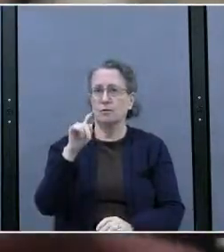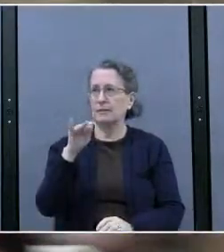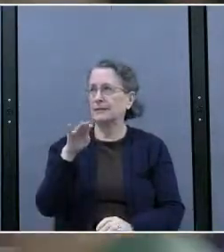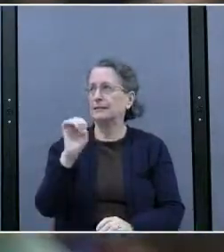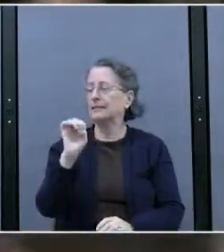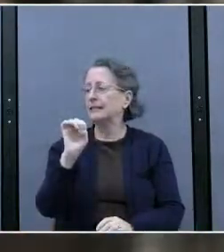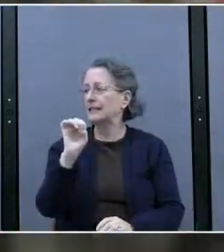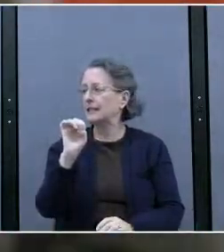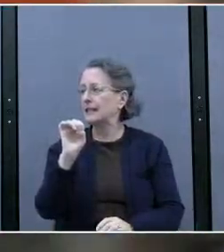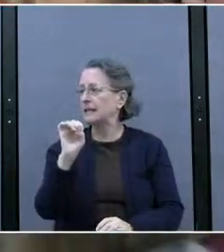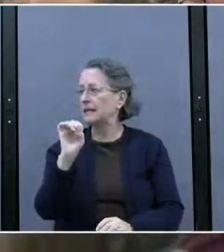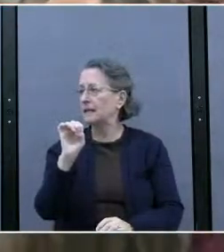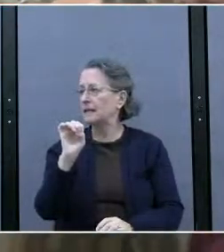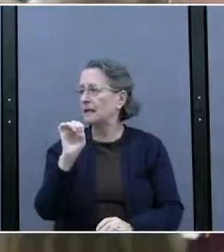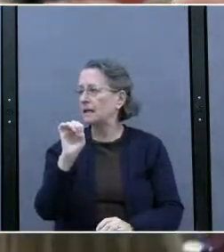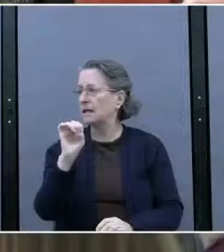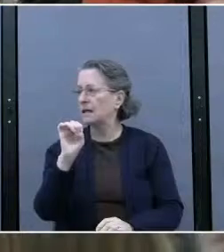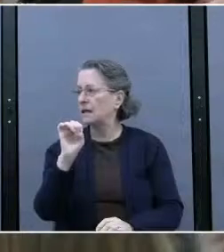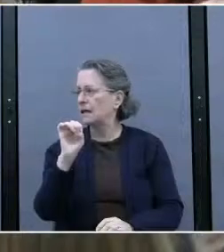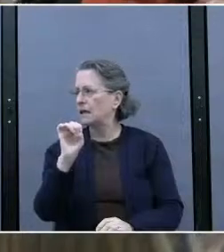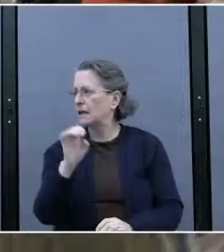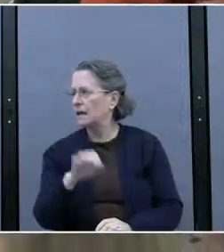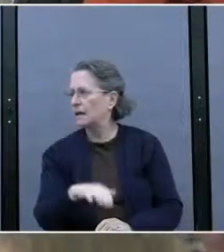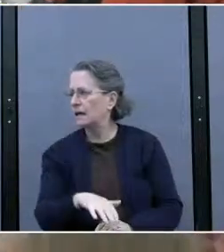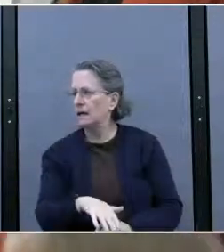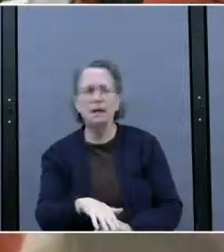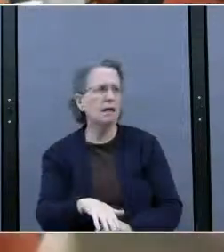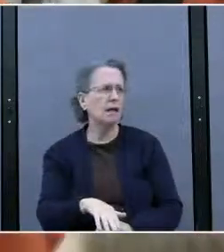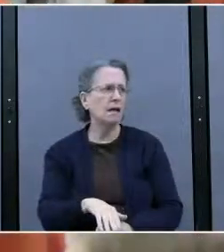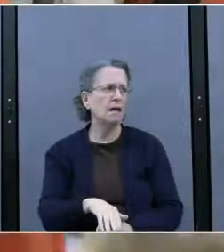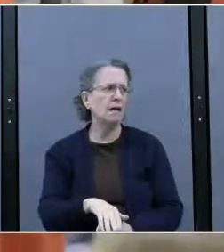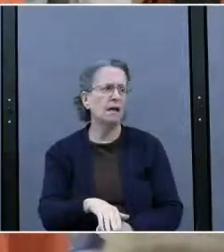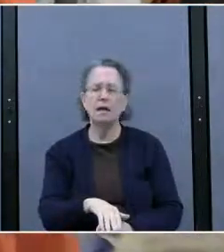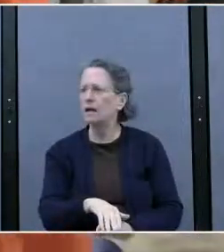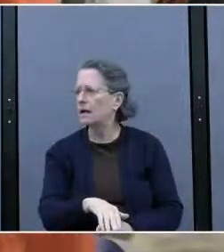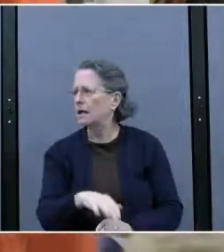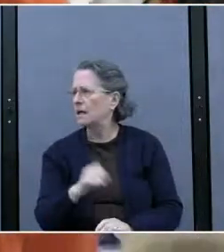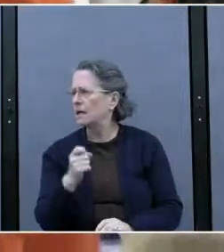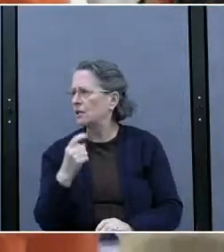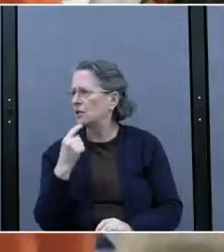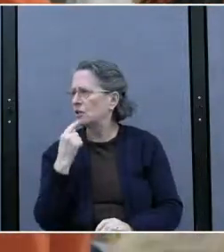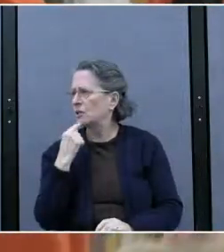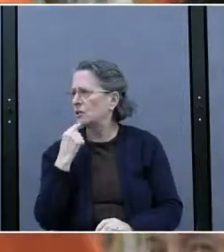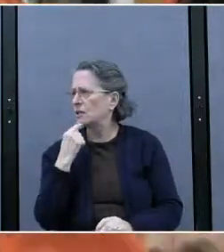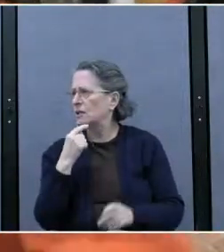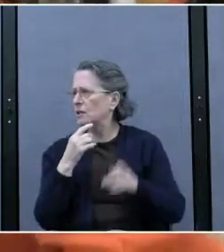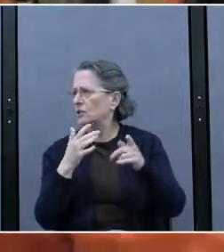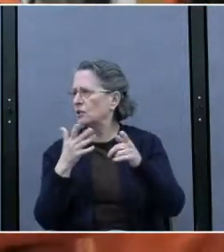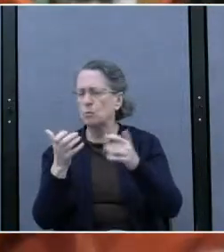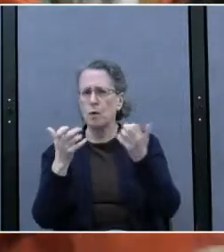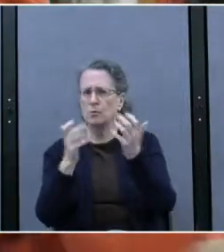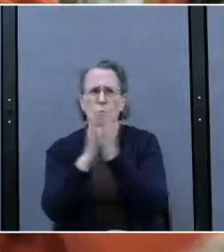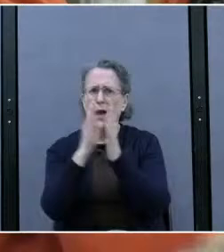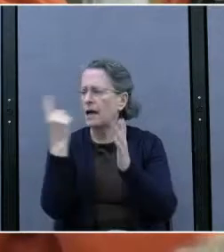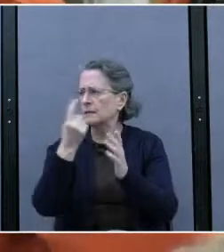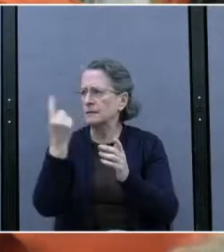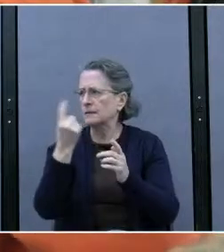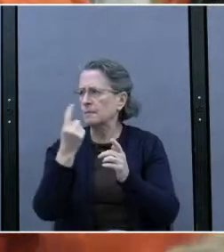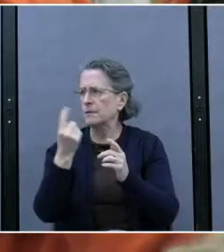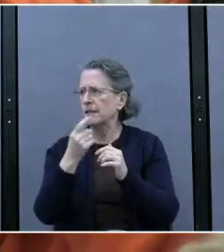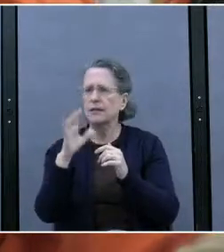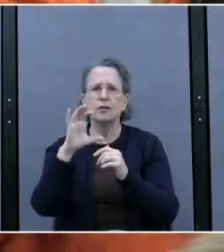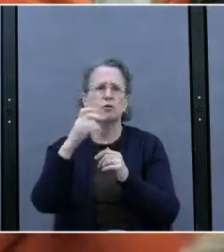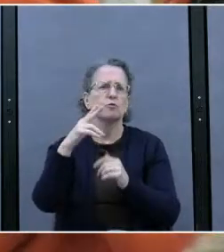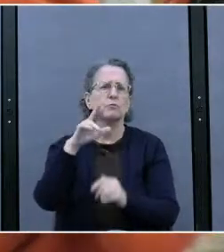Christina Shayanya, District 8. Thanks for doing that. I guess I didn't say, if people, when they get to the microphone, could then introduce themselves. Okay. Oh, there it